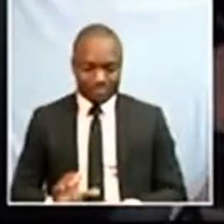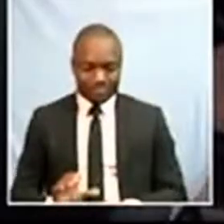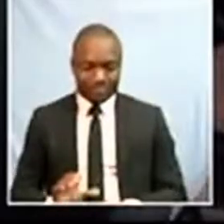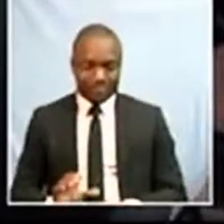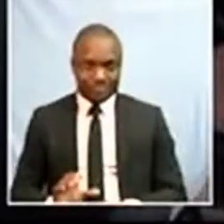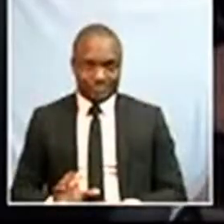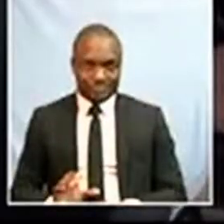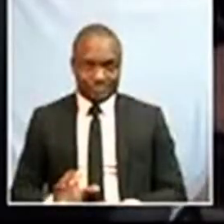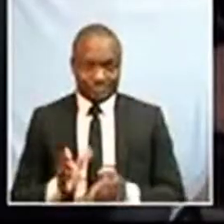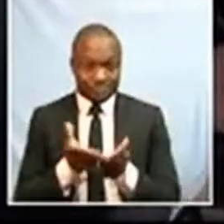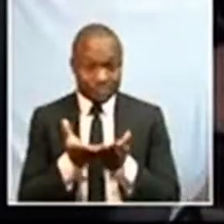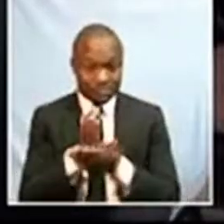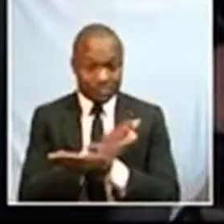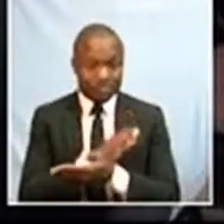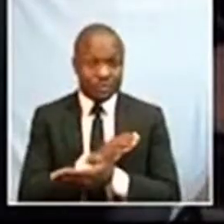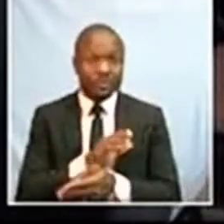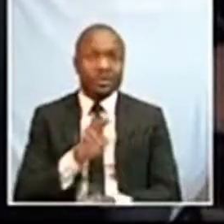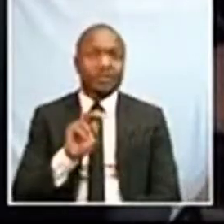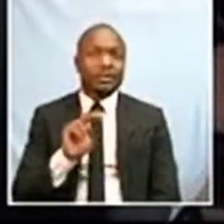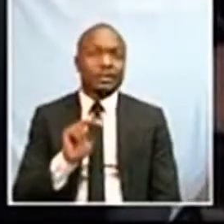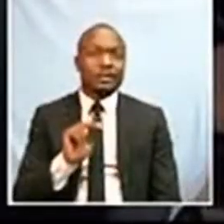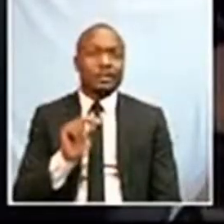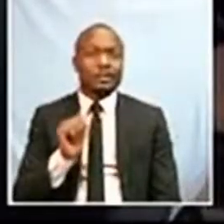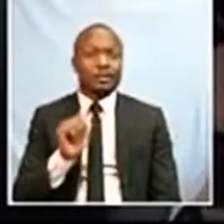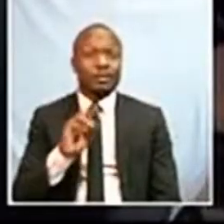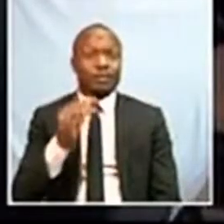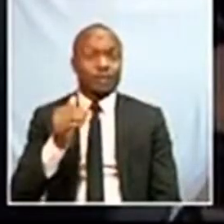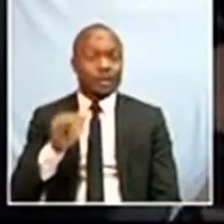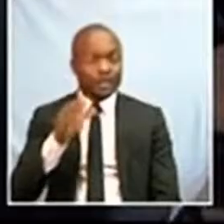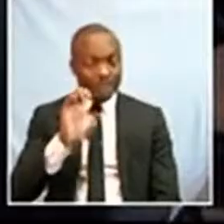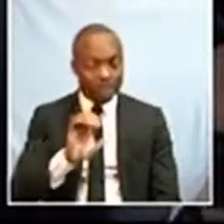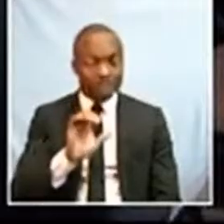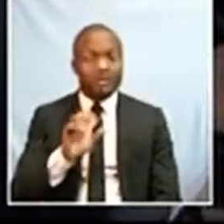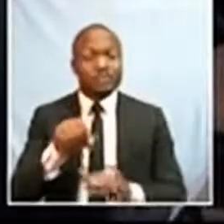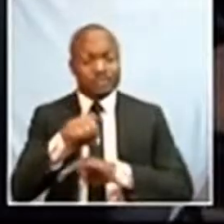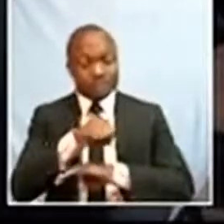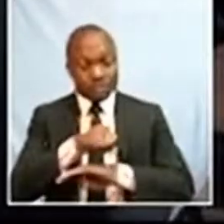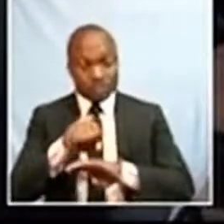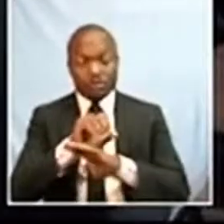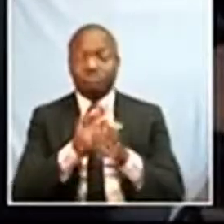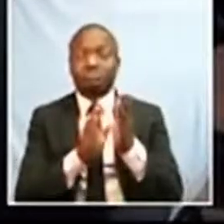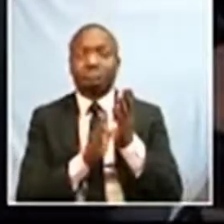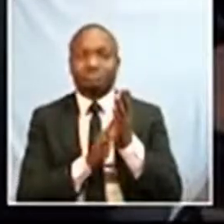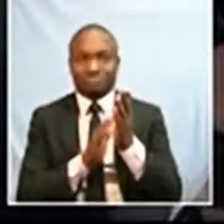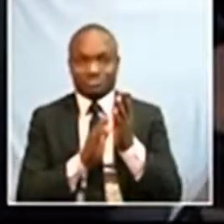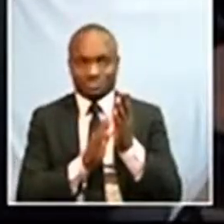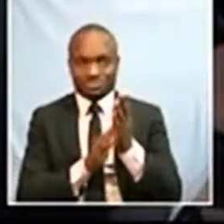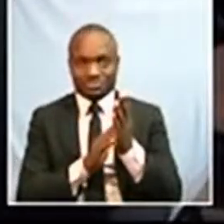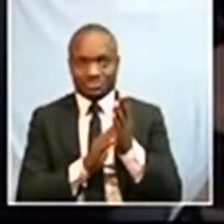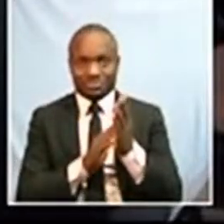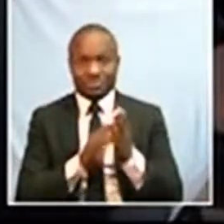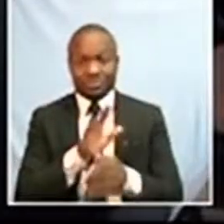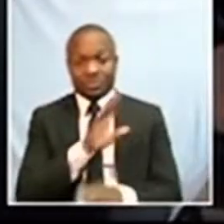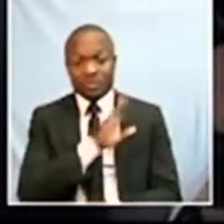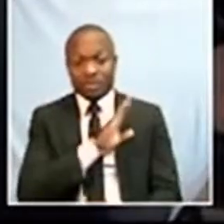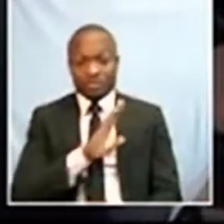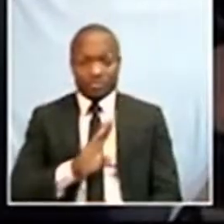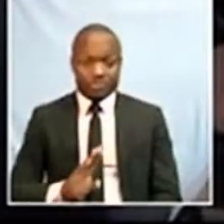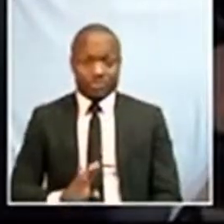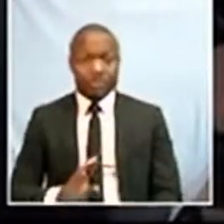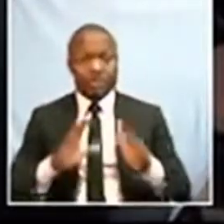Page 2, that is Nambwaye Secondary School, dormitory construction. And another